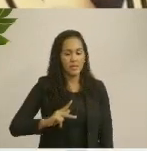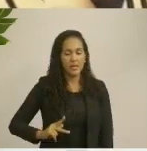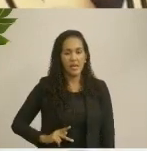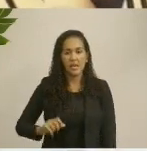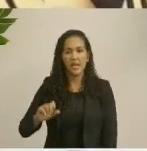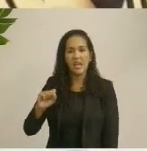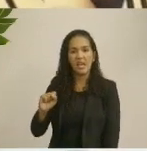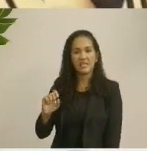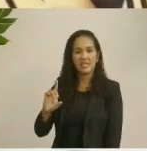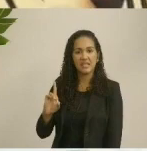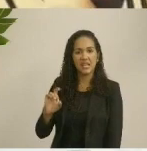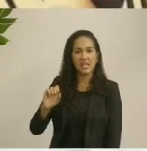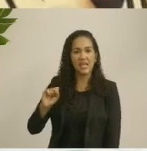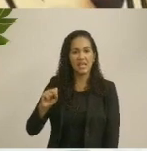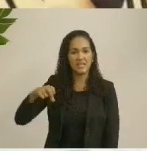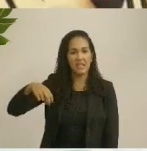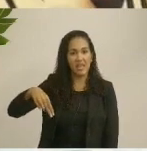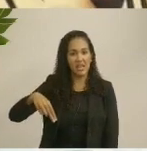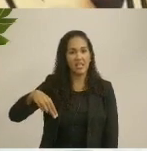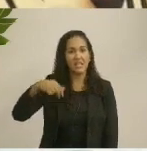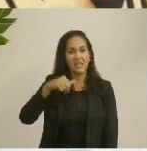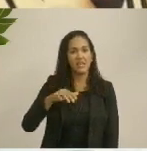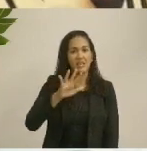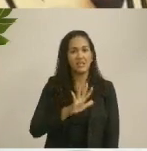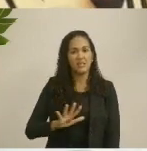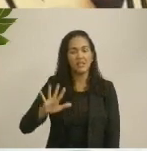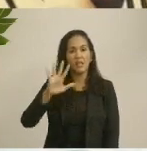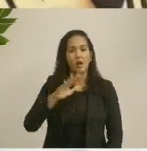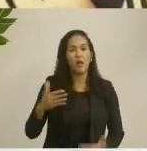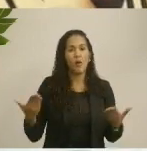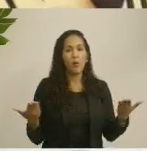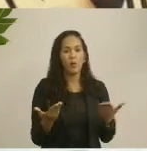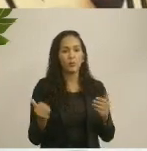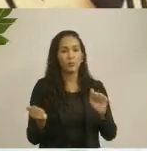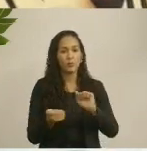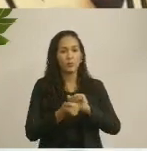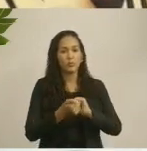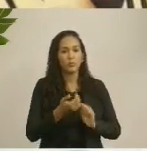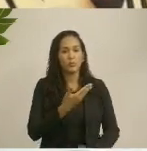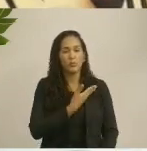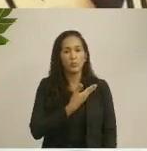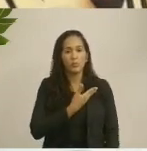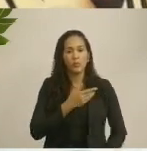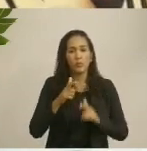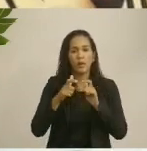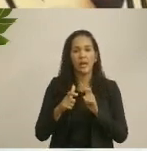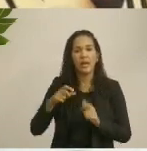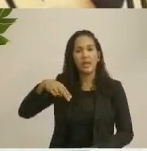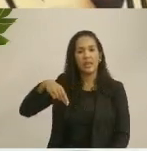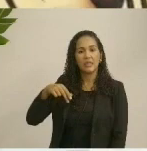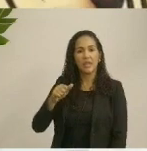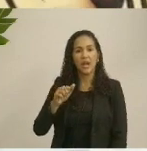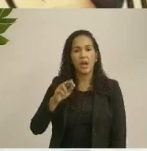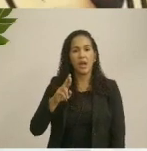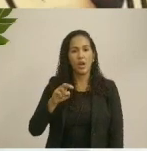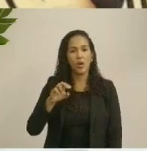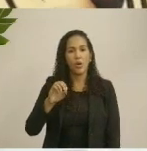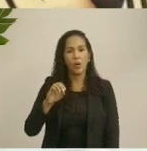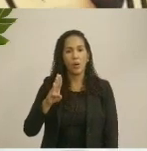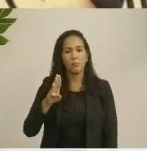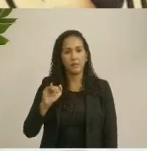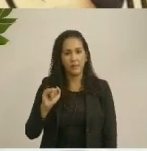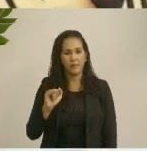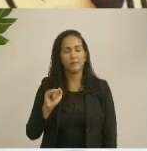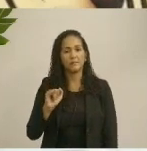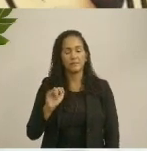And you can see on the back, I'm here with my friends. I'm in Nairobi, just at the edge of the Nairobi National Park,